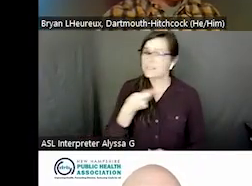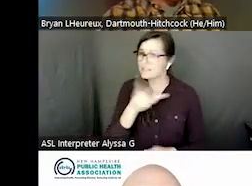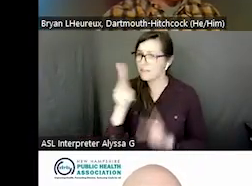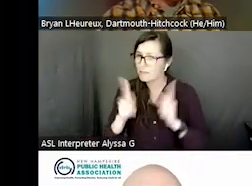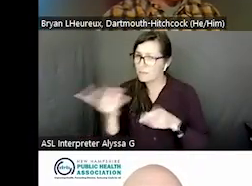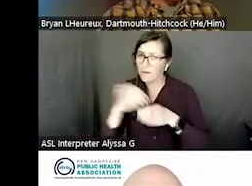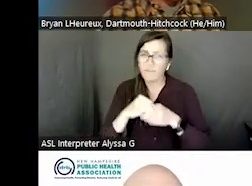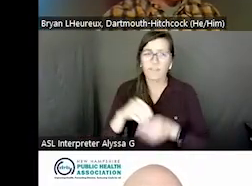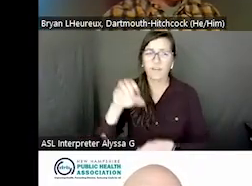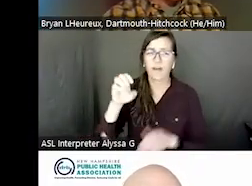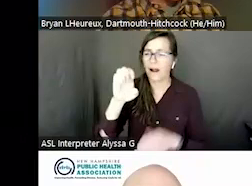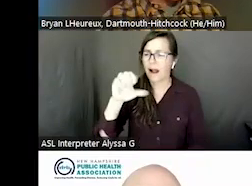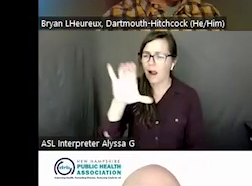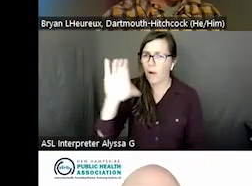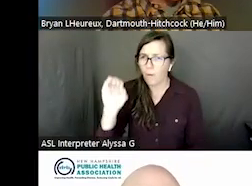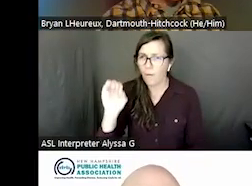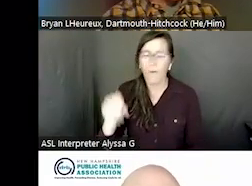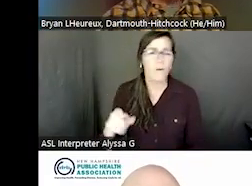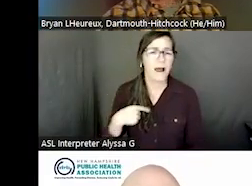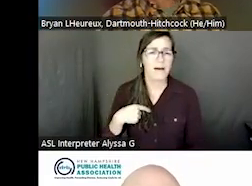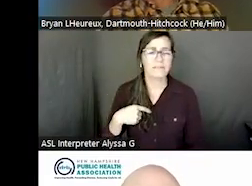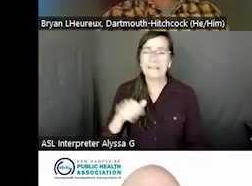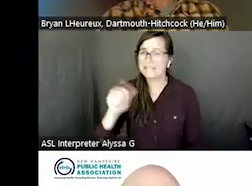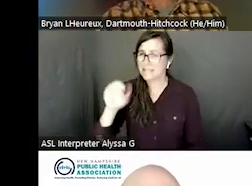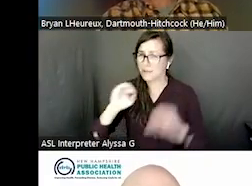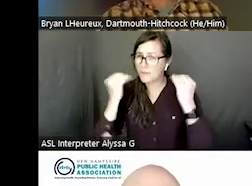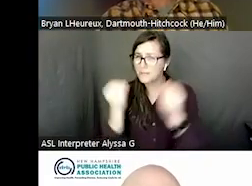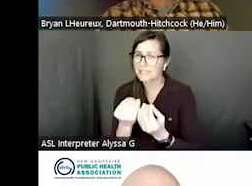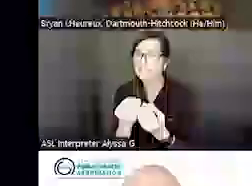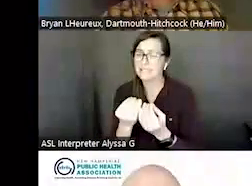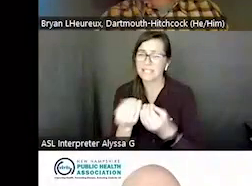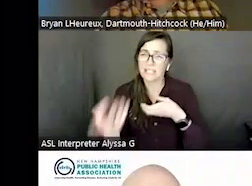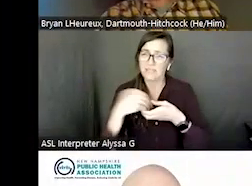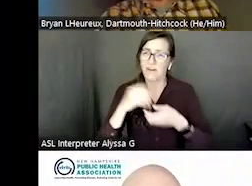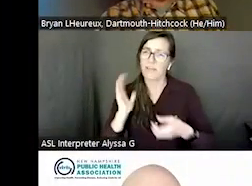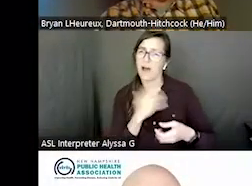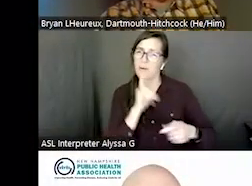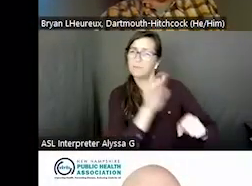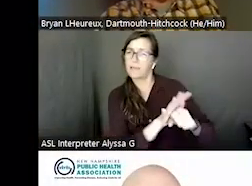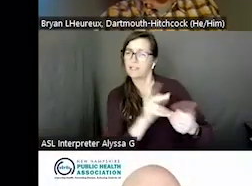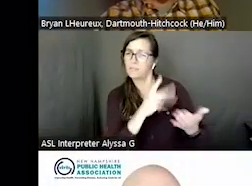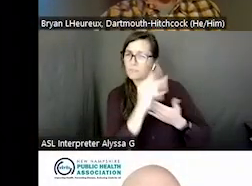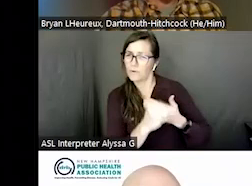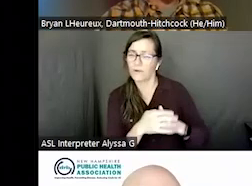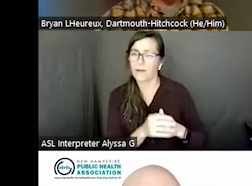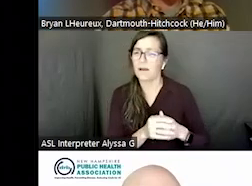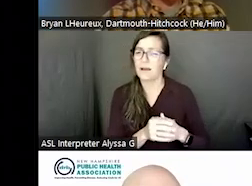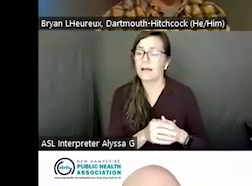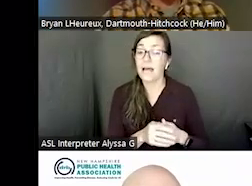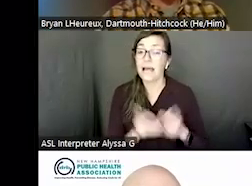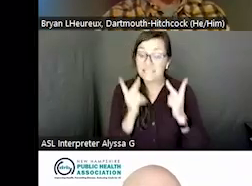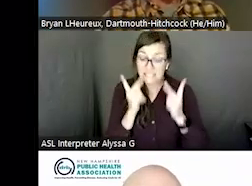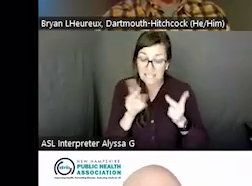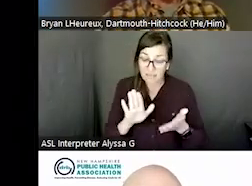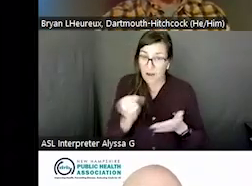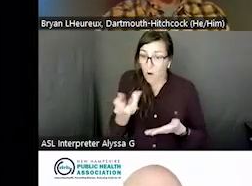right now, second iteration. We've got 10 organizations in our pledge program, and they're all looking at their health literacy of their